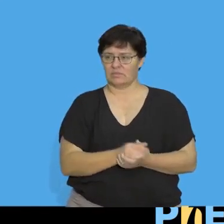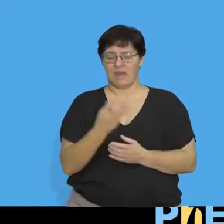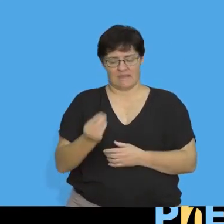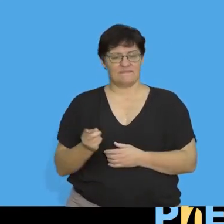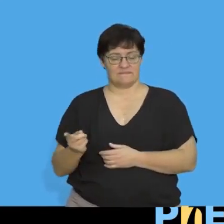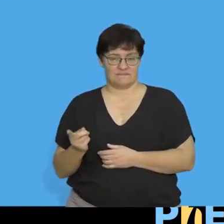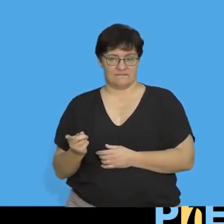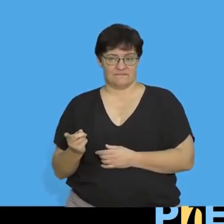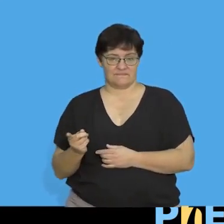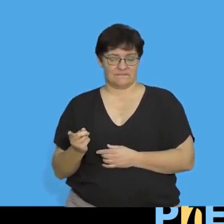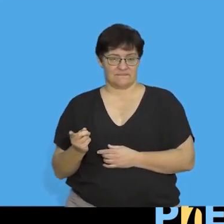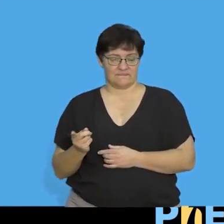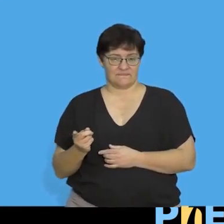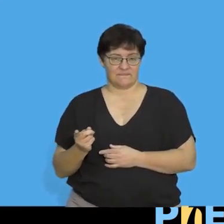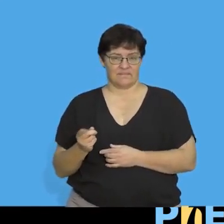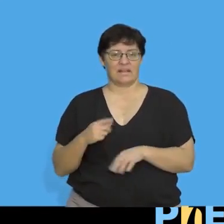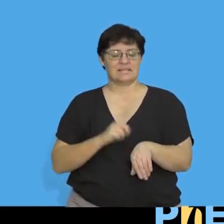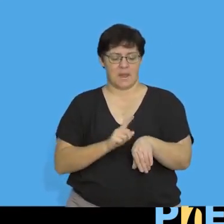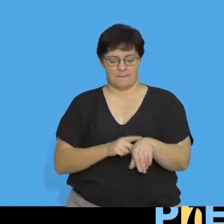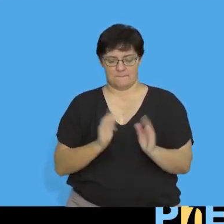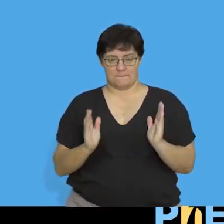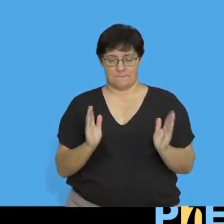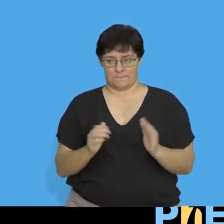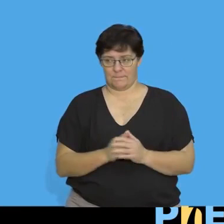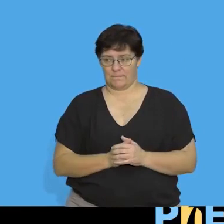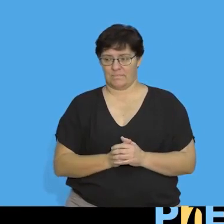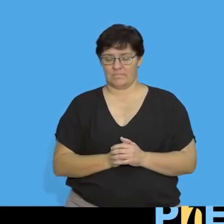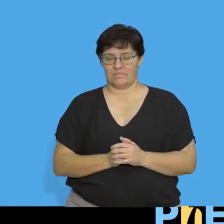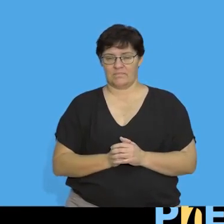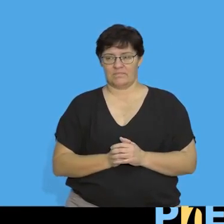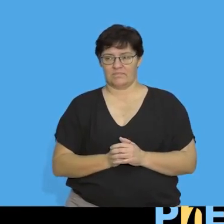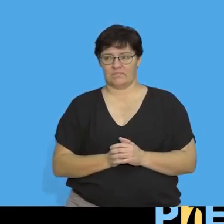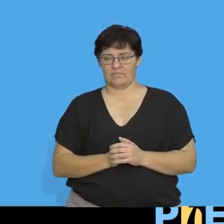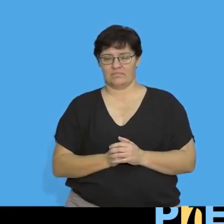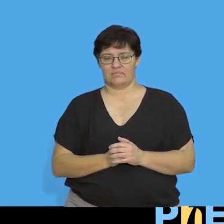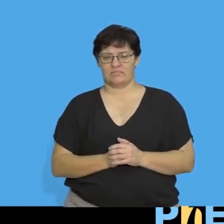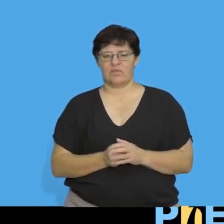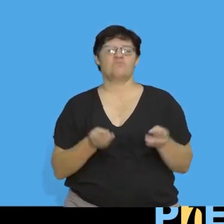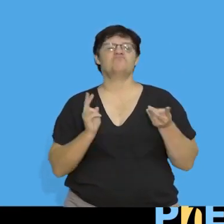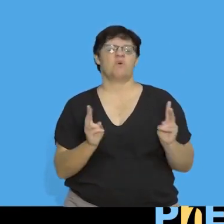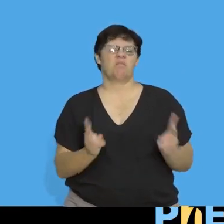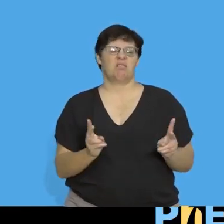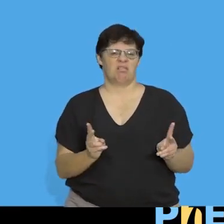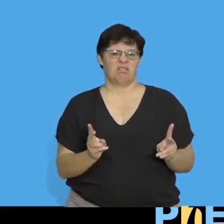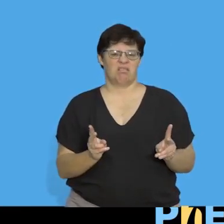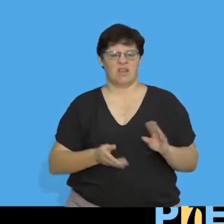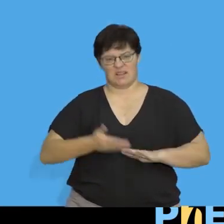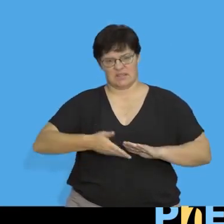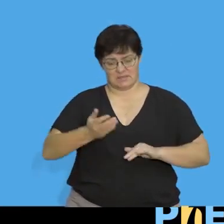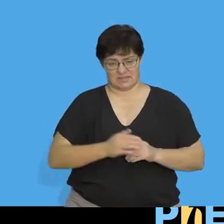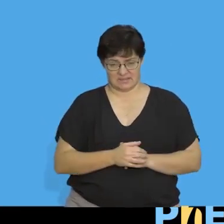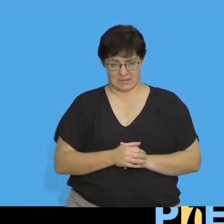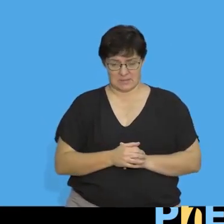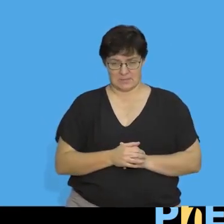that shows me the period timer. So I'm going to make it a normal speed now, and I'm going to show you